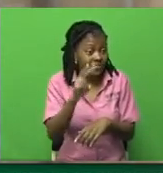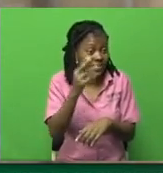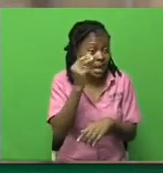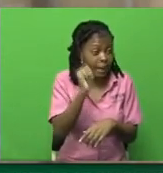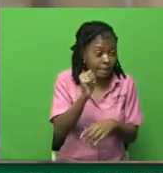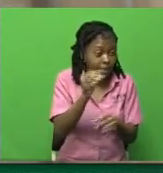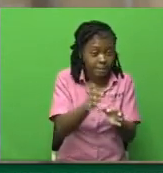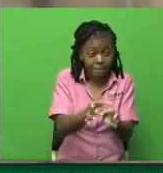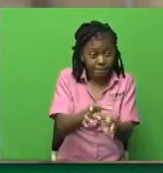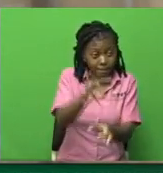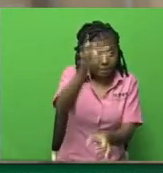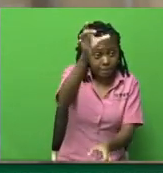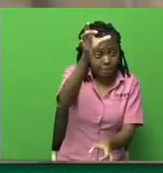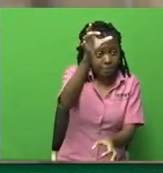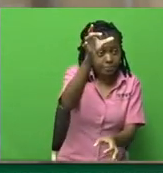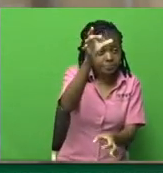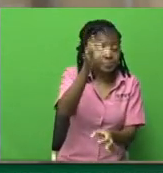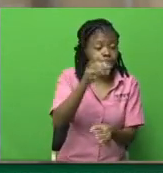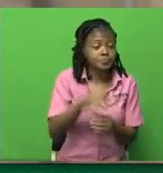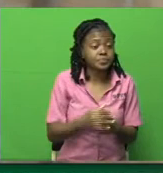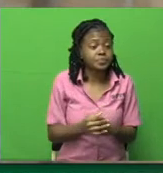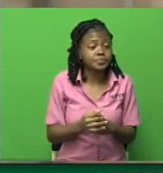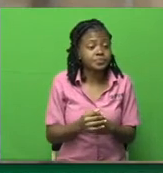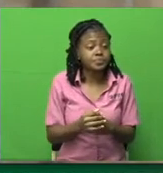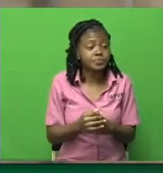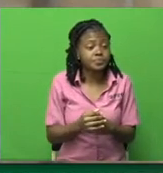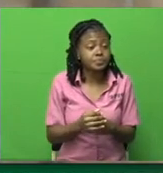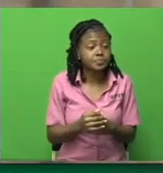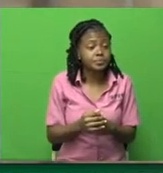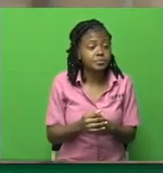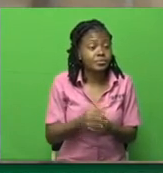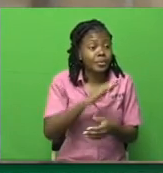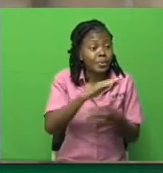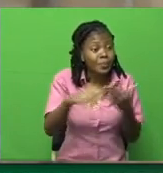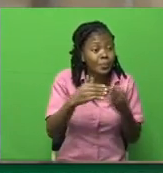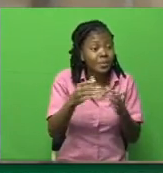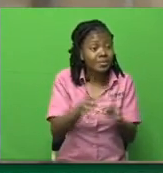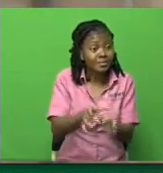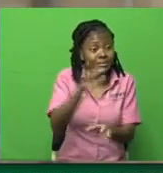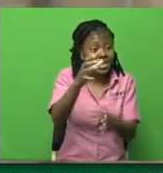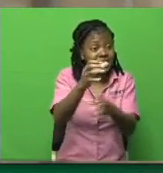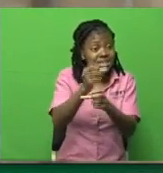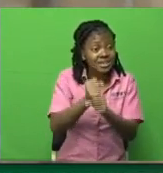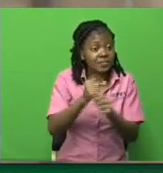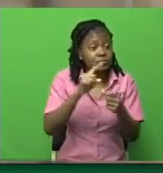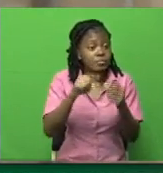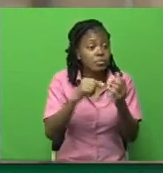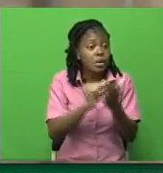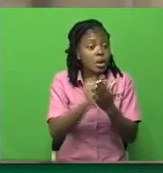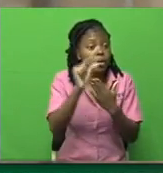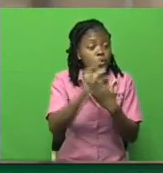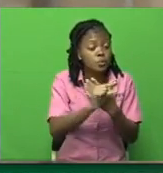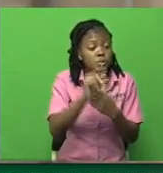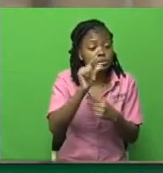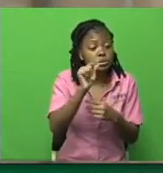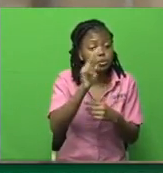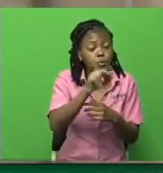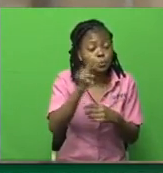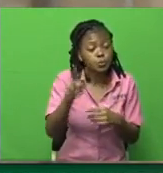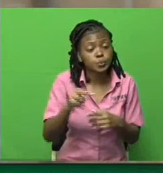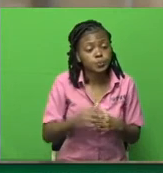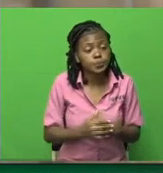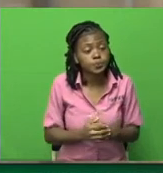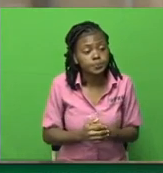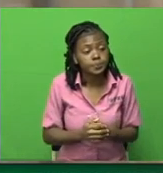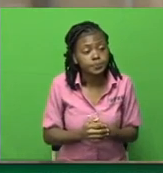its disaster preparedness program the pools were all received in August 2022. and given the